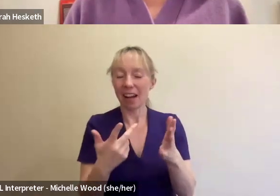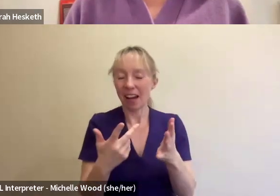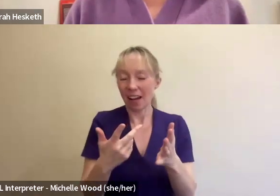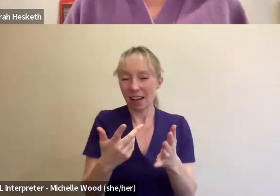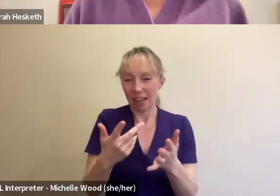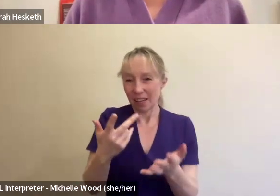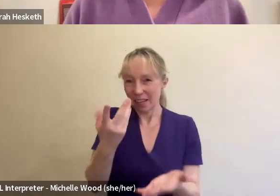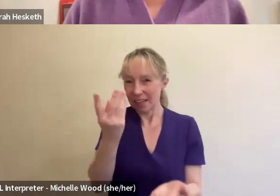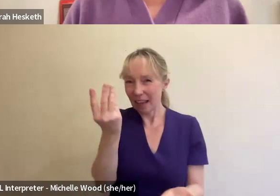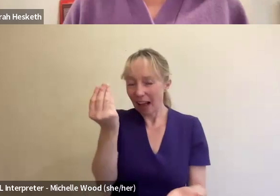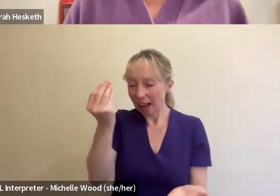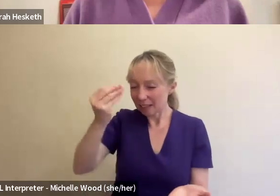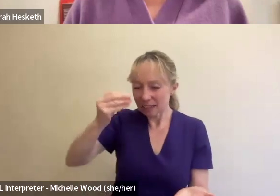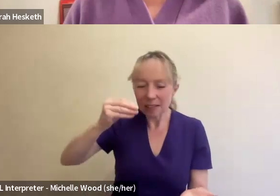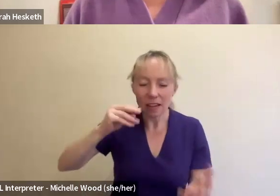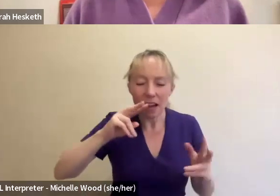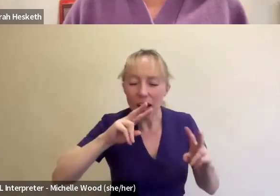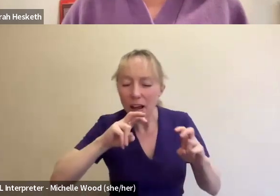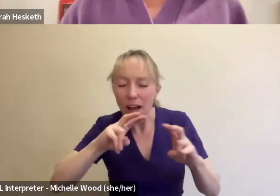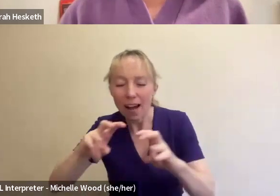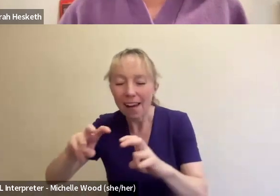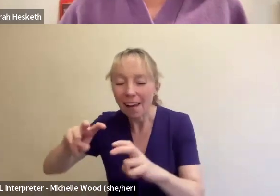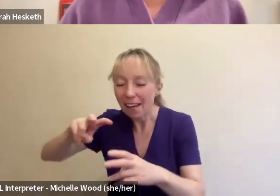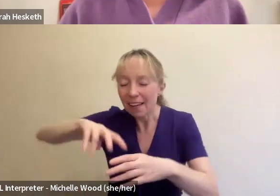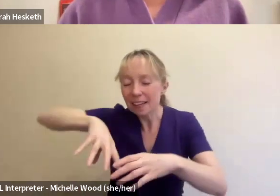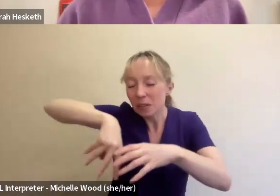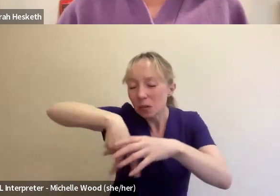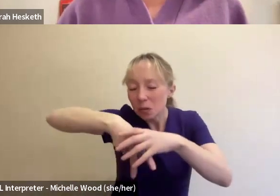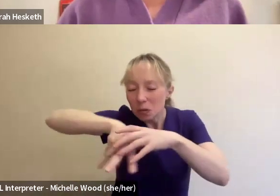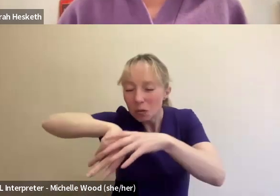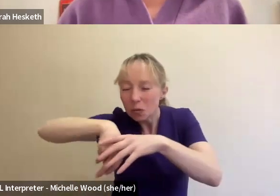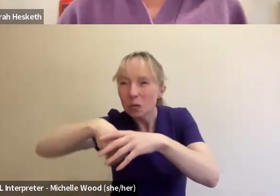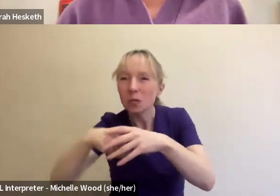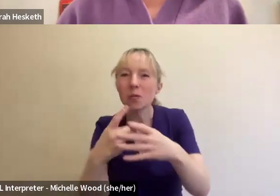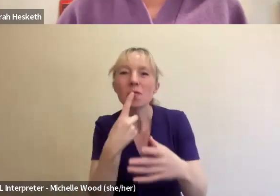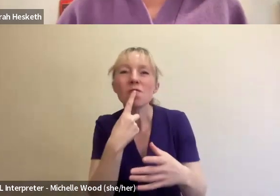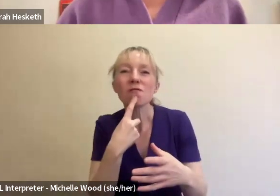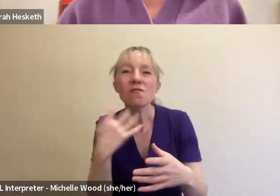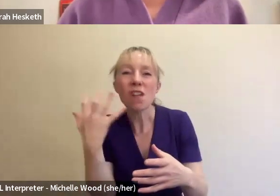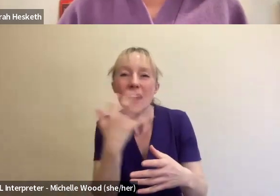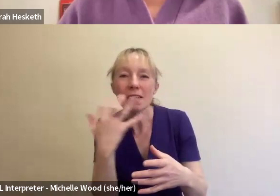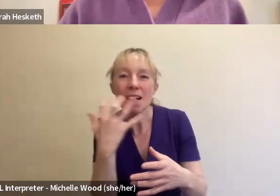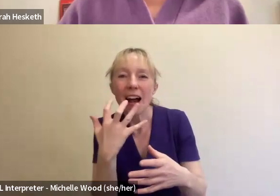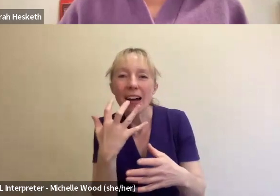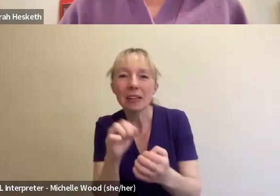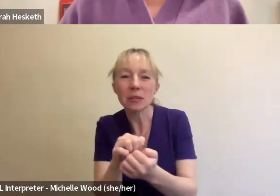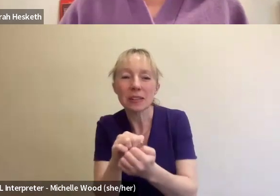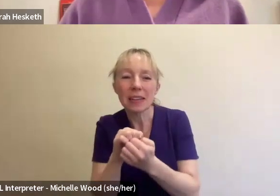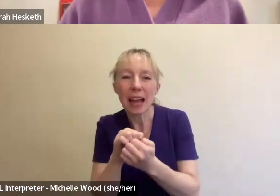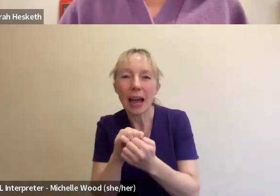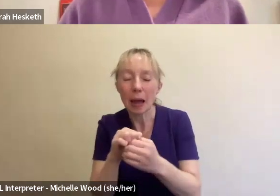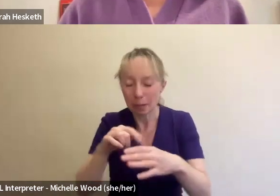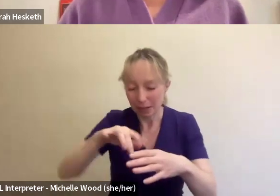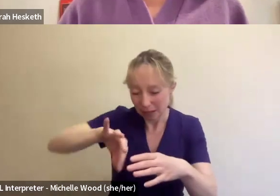he searched for the grains inside the pot in which Kattiyanam red rice was stored. He took out